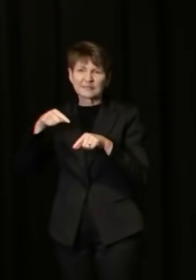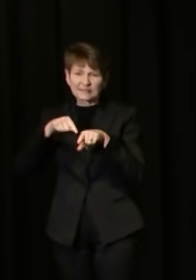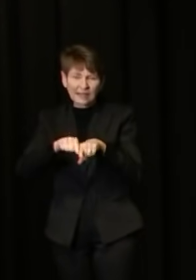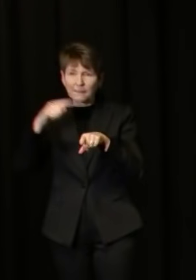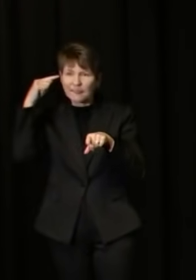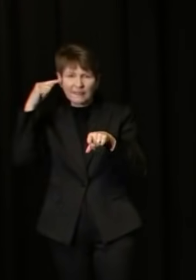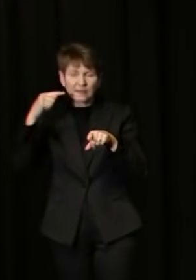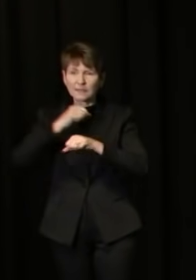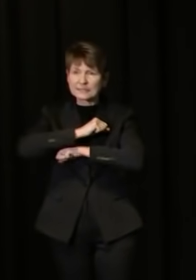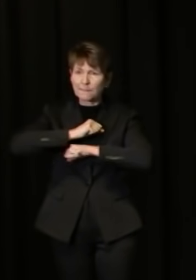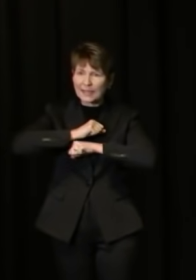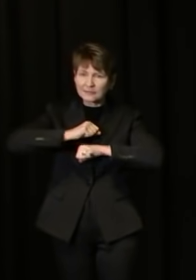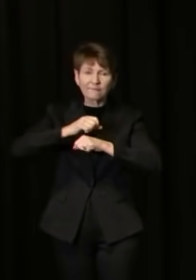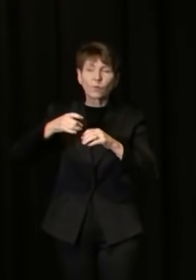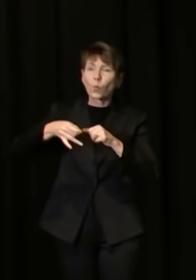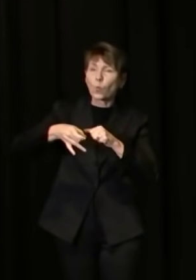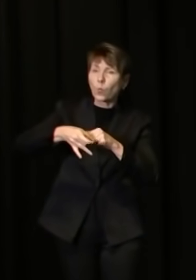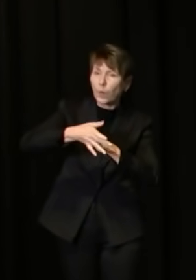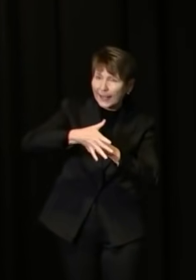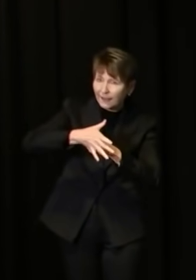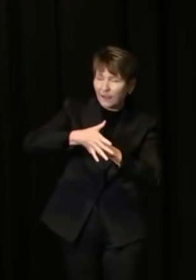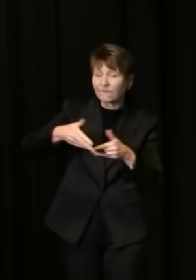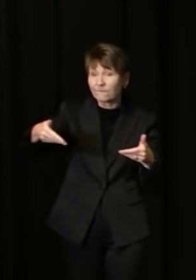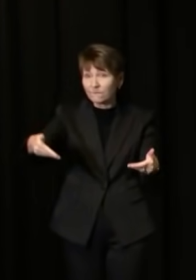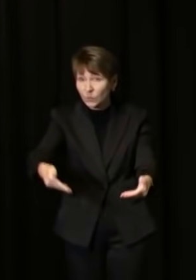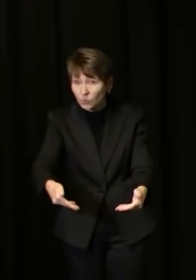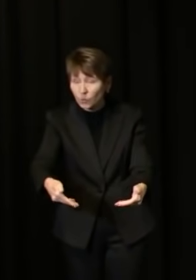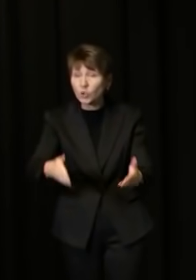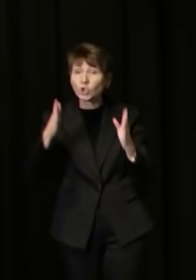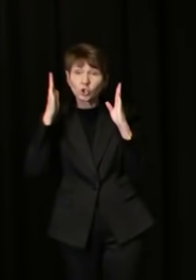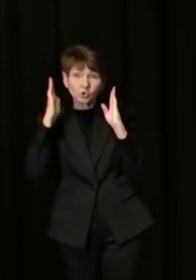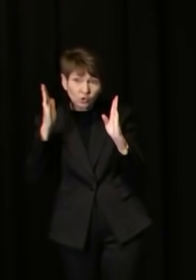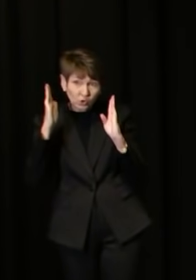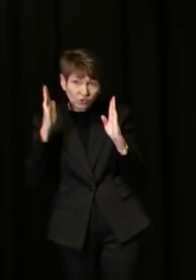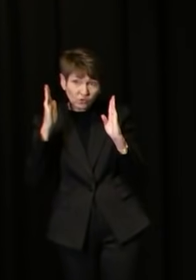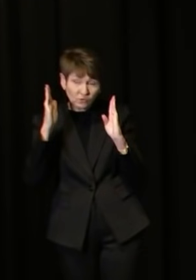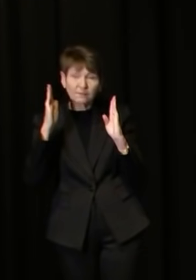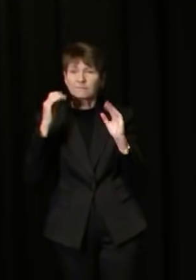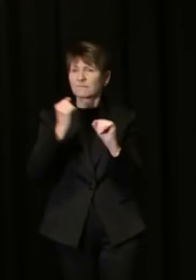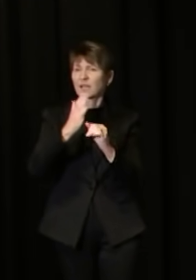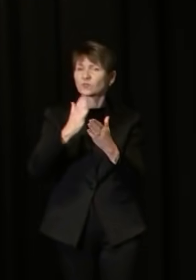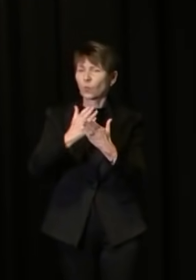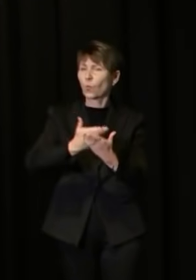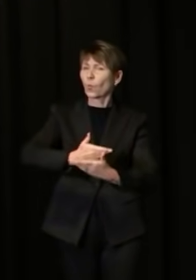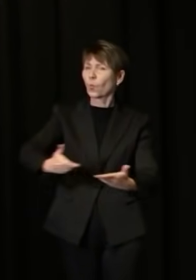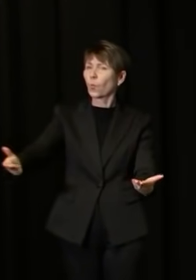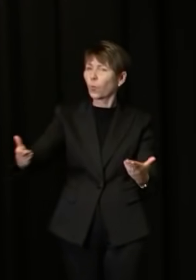for things like weddings, funerals, religious gatherings, again, if all persons